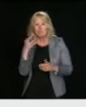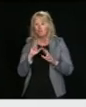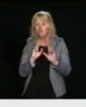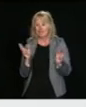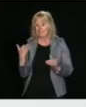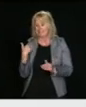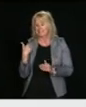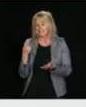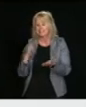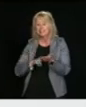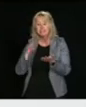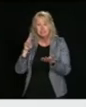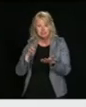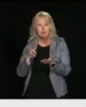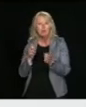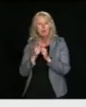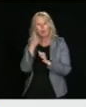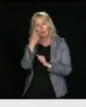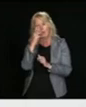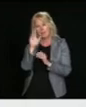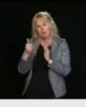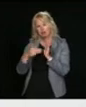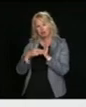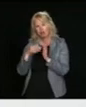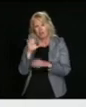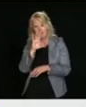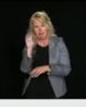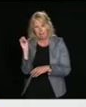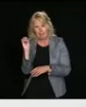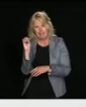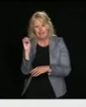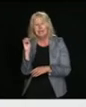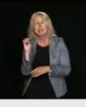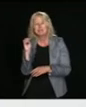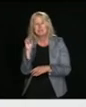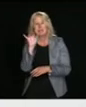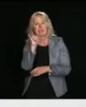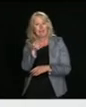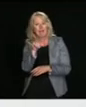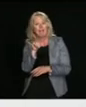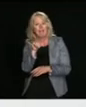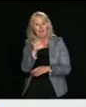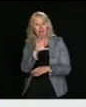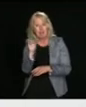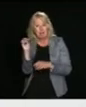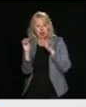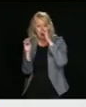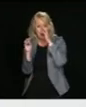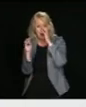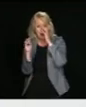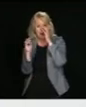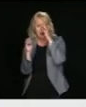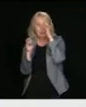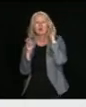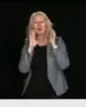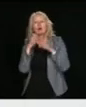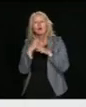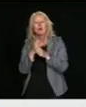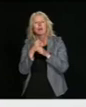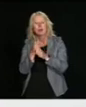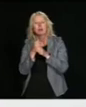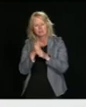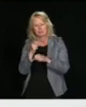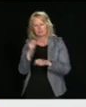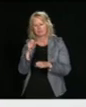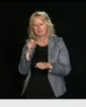Montreal company. This company will create magnetic reagents, and this technology is